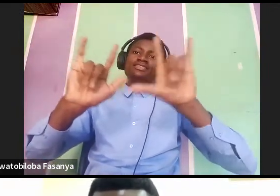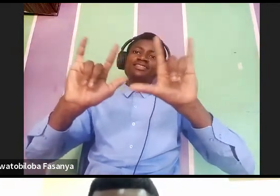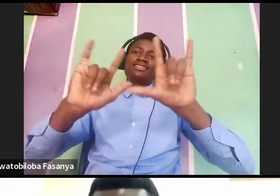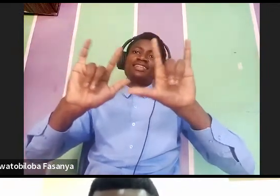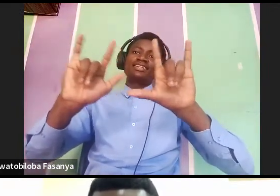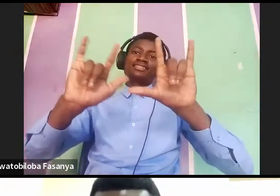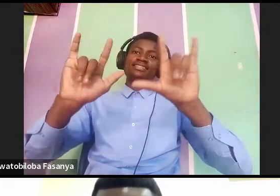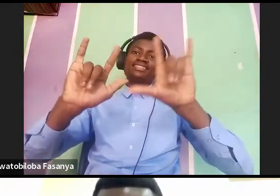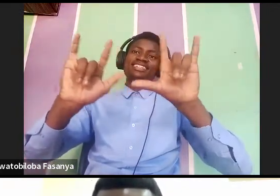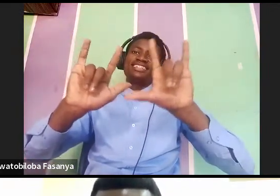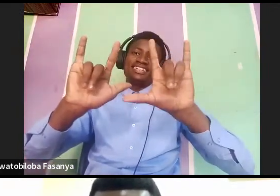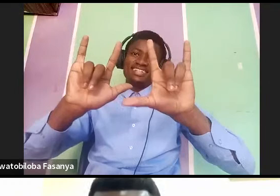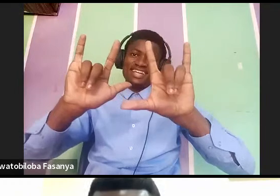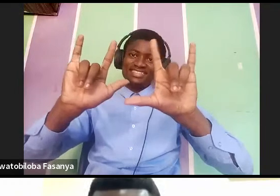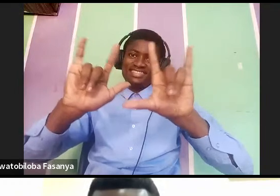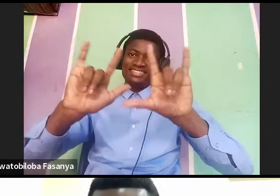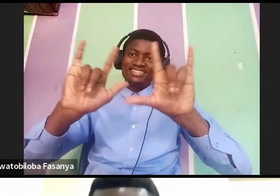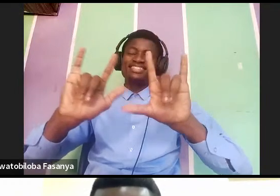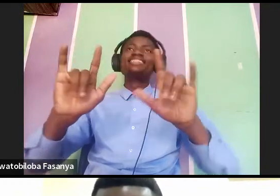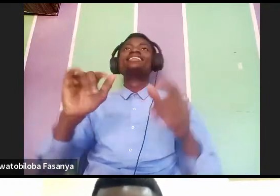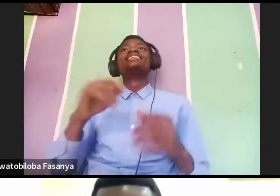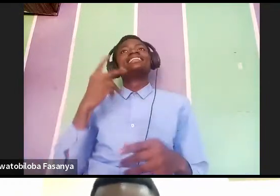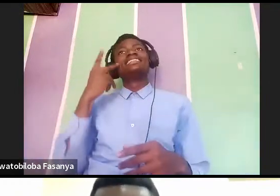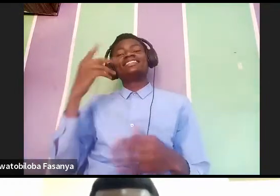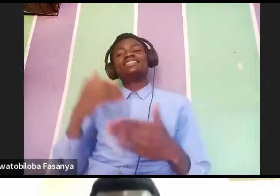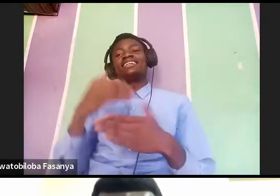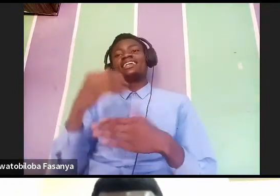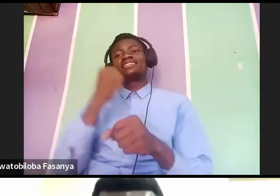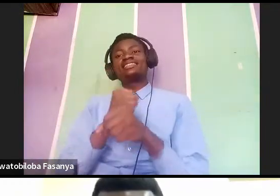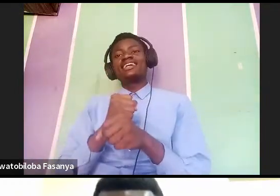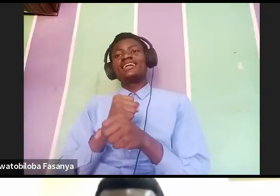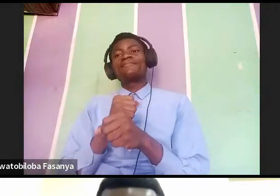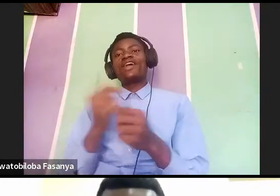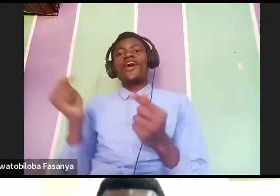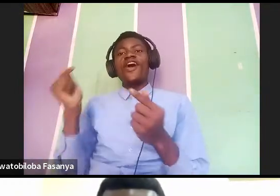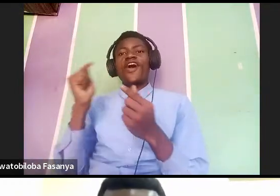So see you next year. Until then, bye.